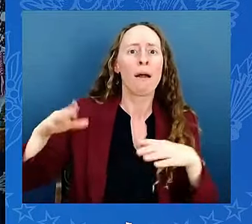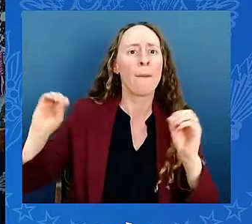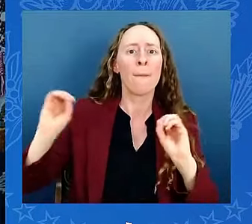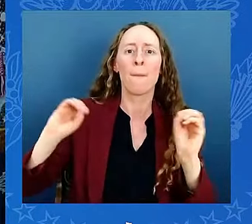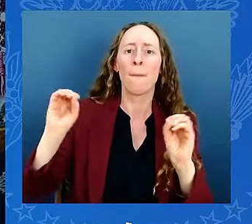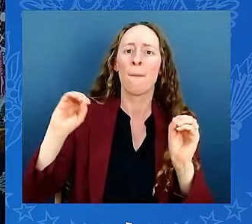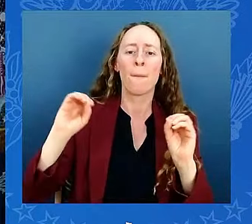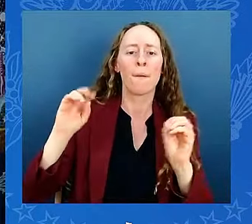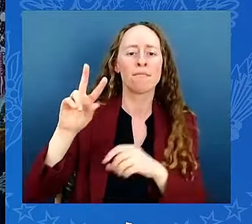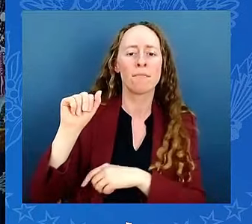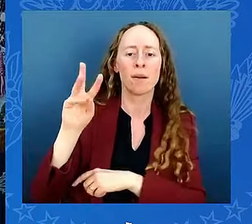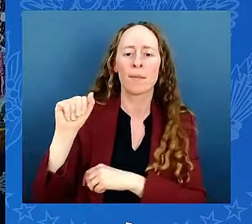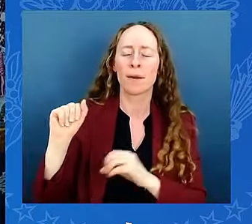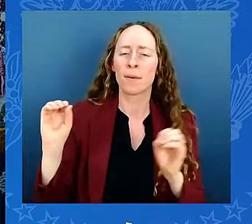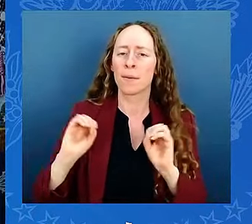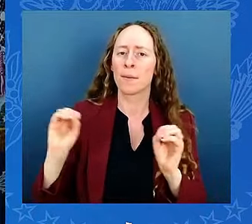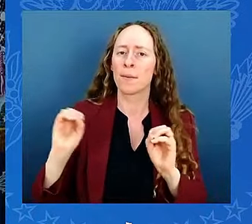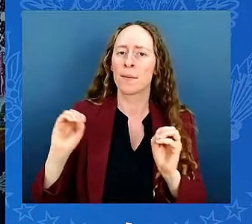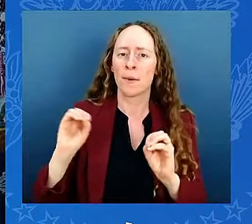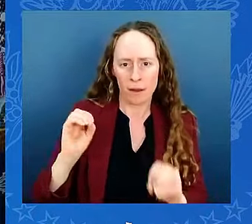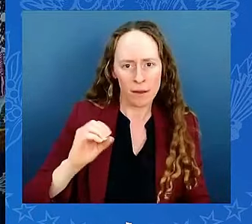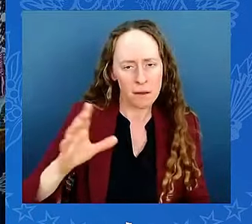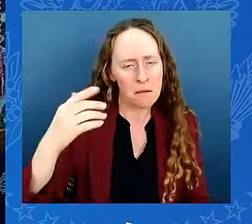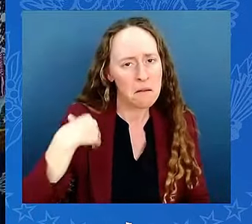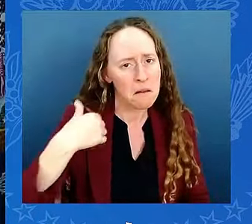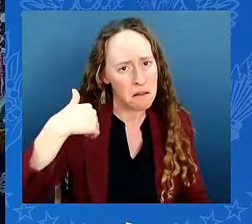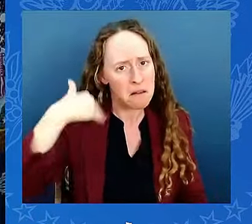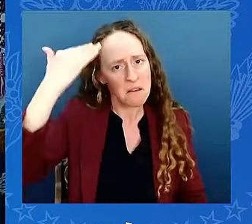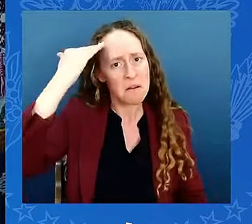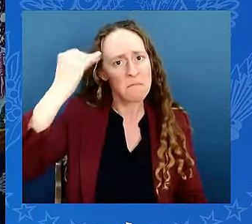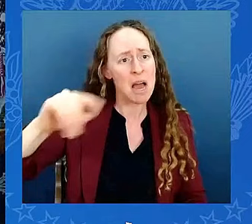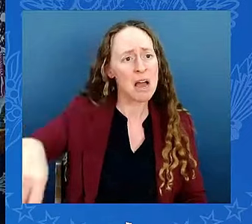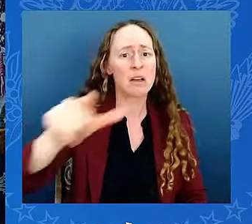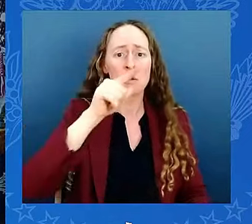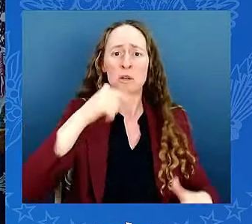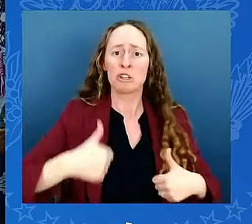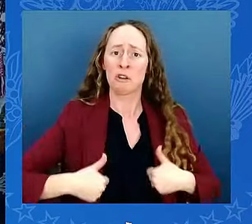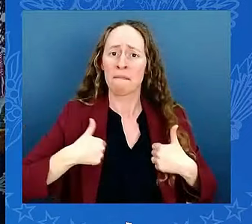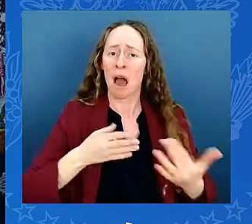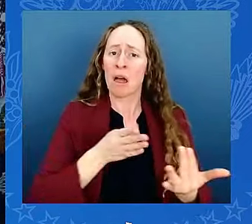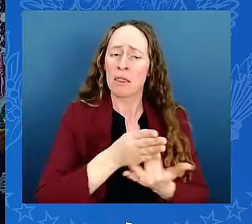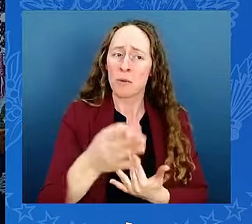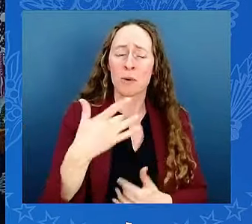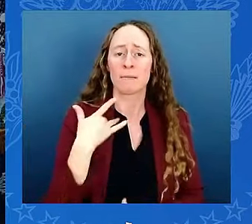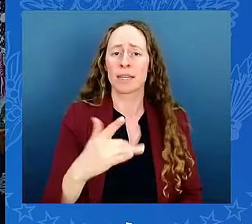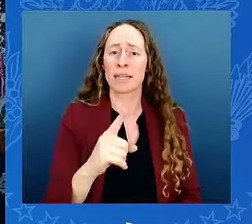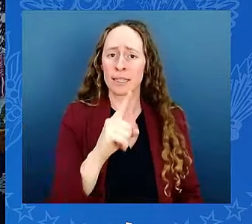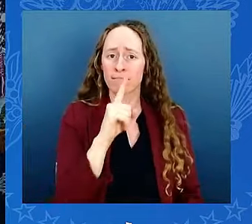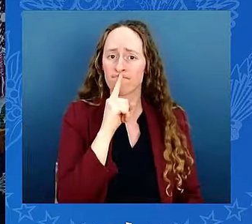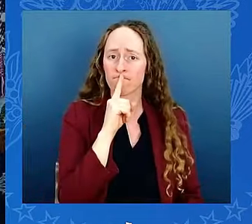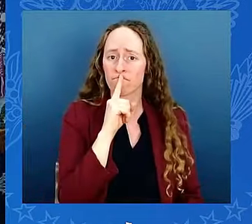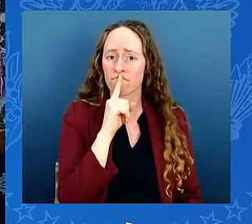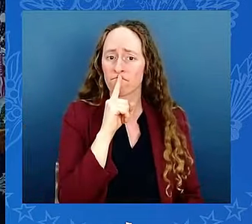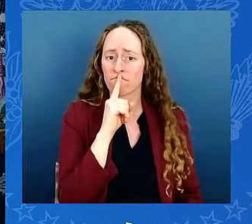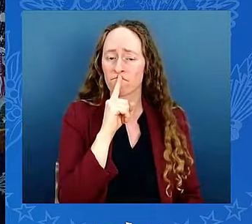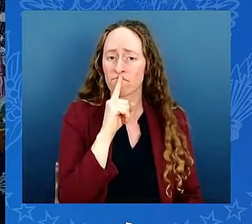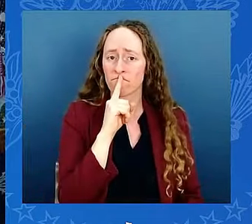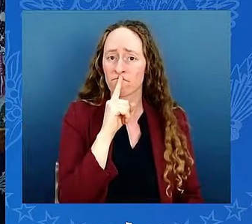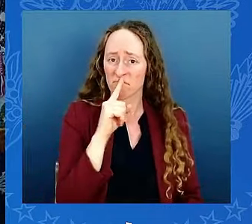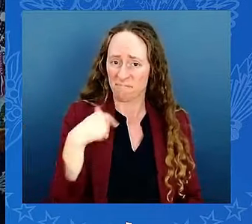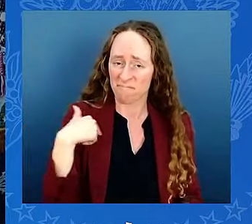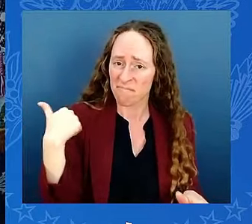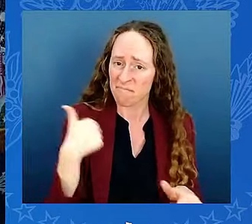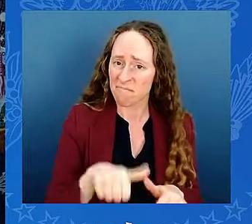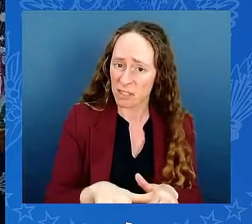survivors faced in silence, myself included. In 1992, I was shot by my abusive